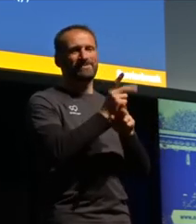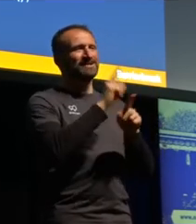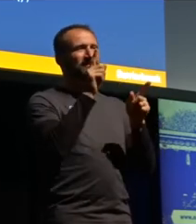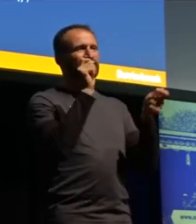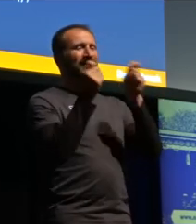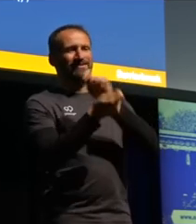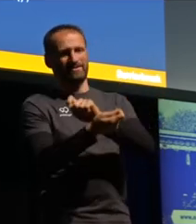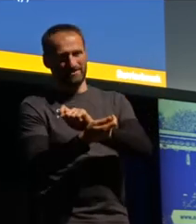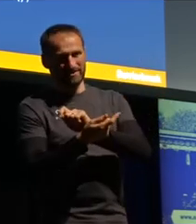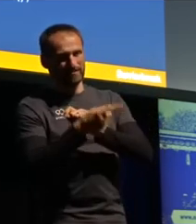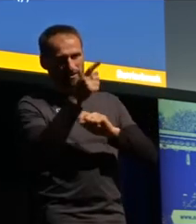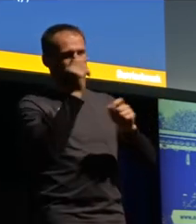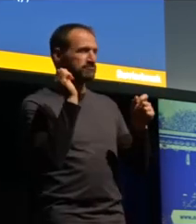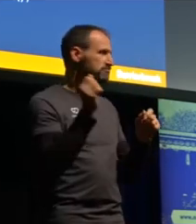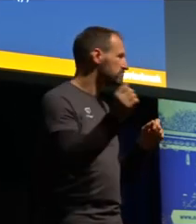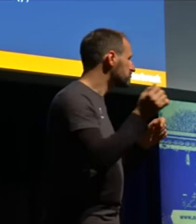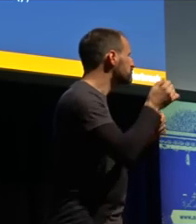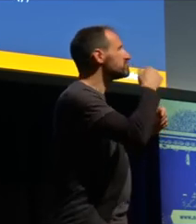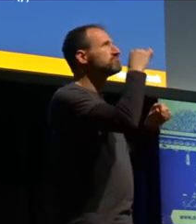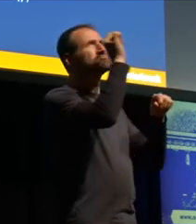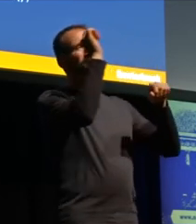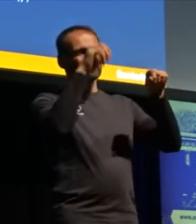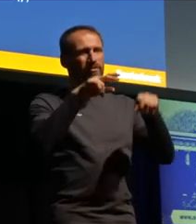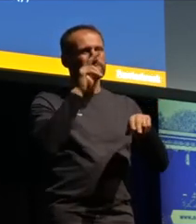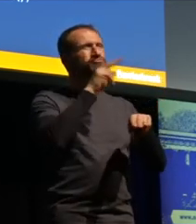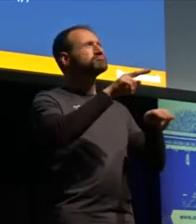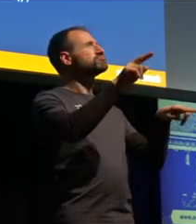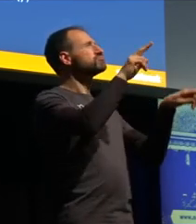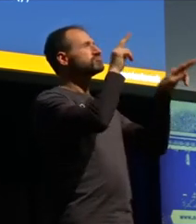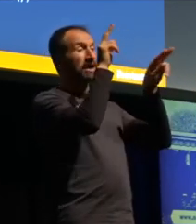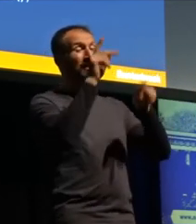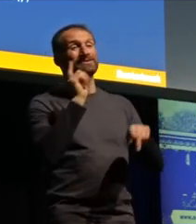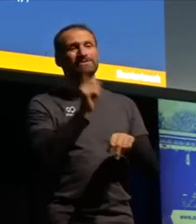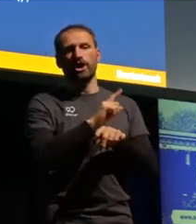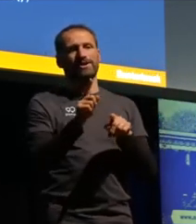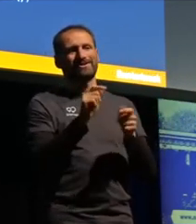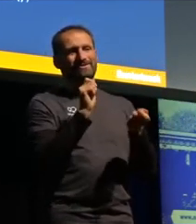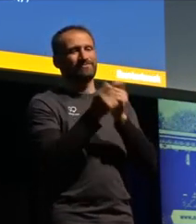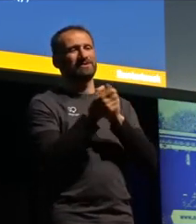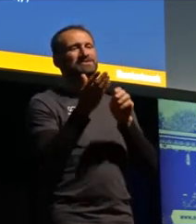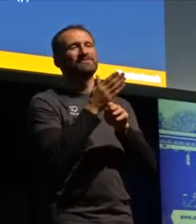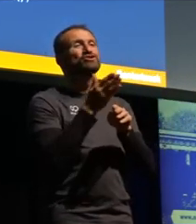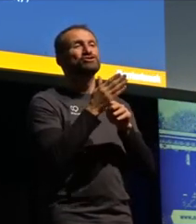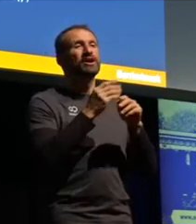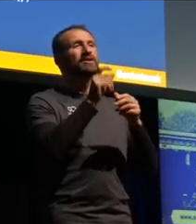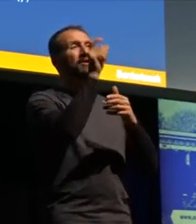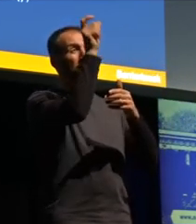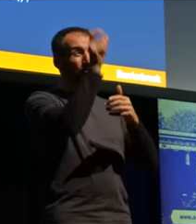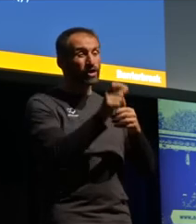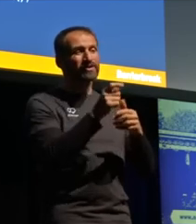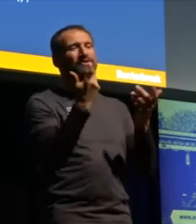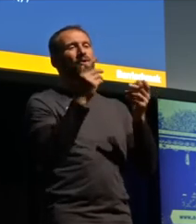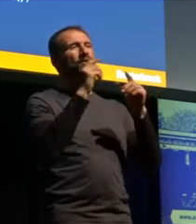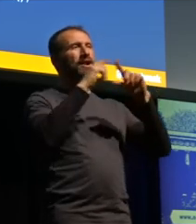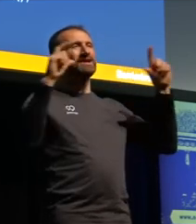or you're just moving and looking at things. So it should not switch between portrait mode and landscape mode all the time. So I want